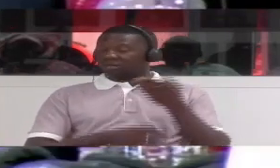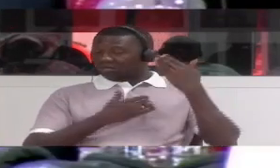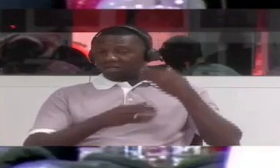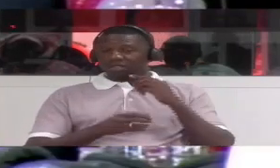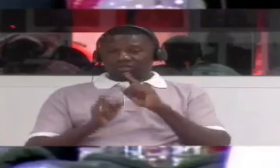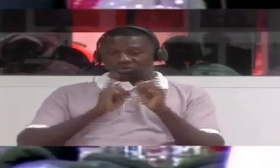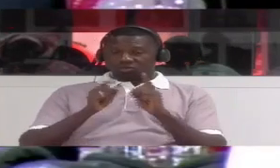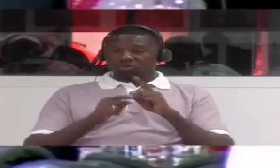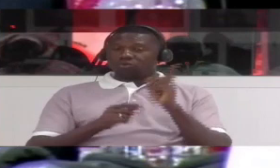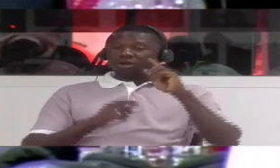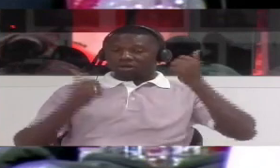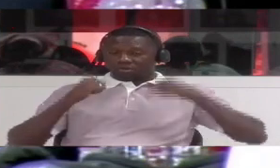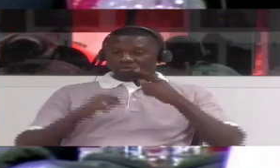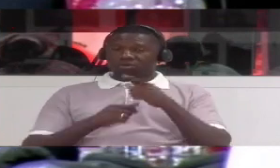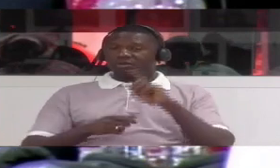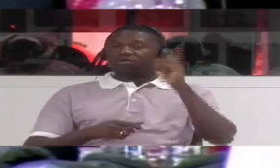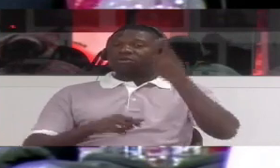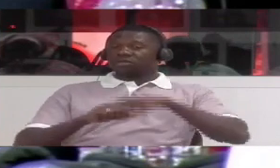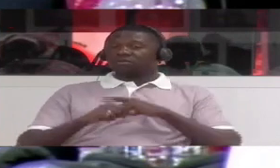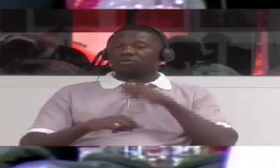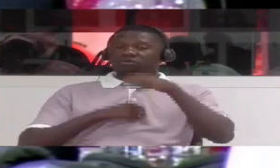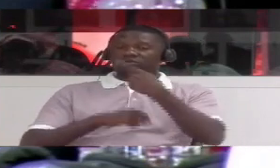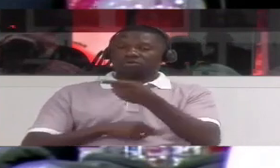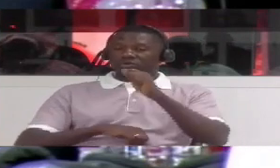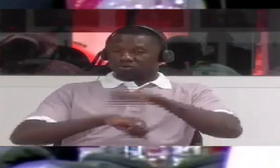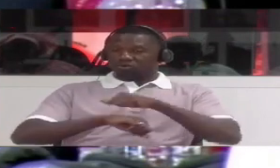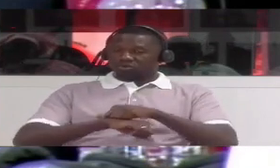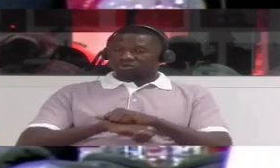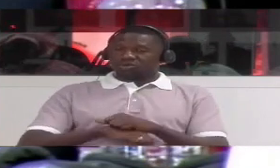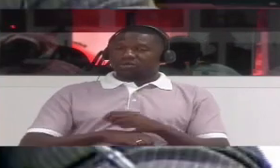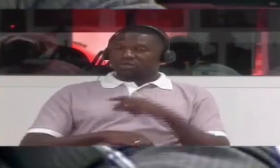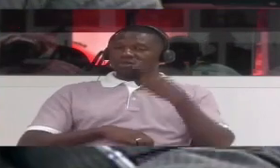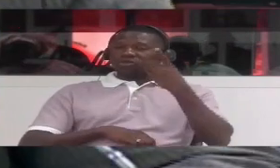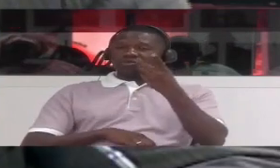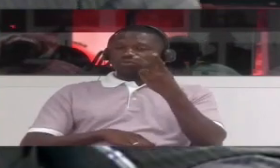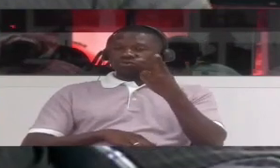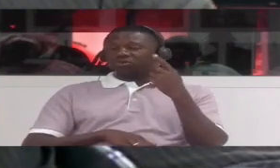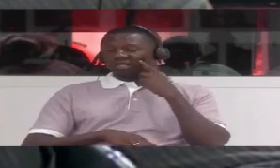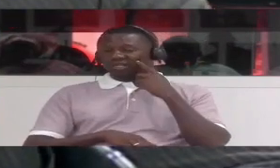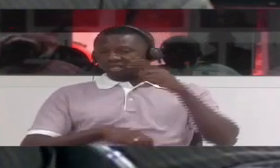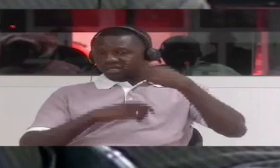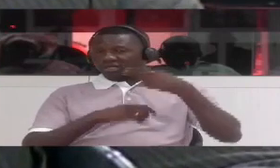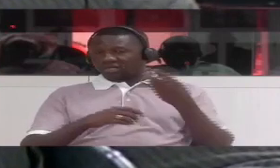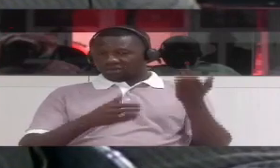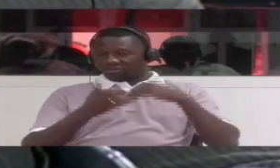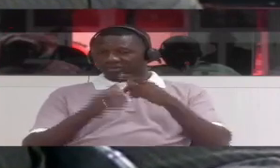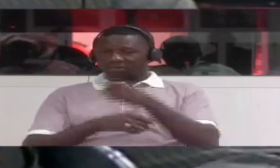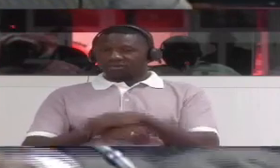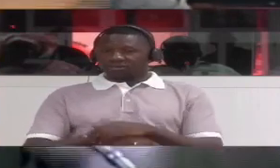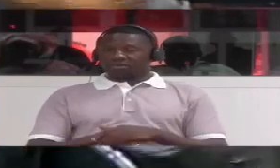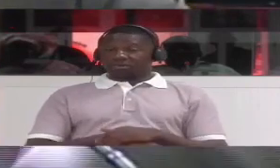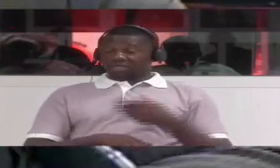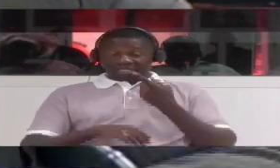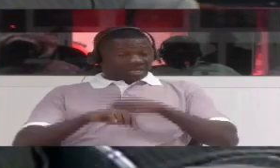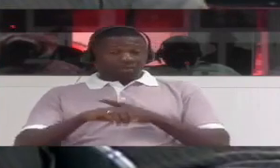tortured. You said 2 days later they came back for you. When Tumbul came, he was, this time he was very much in a hurry. I don't know where